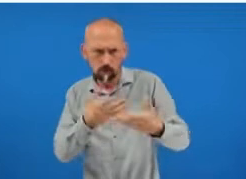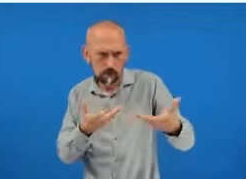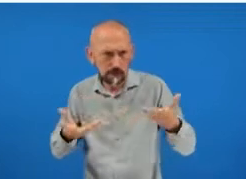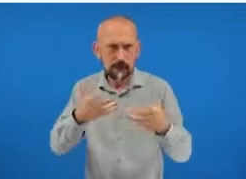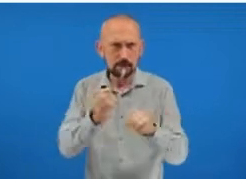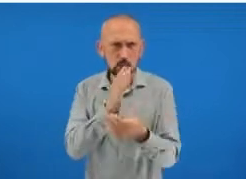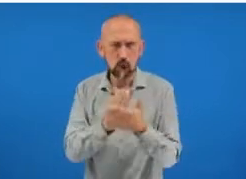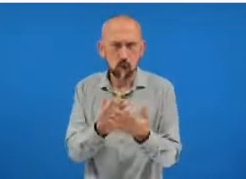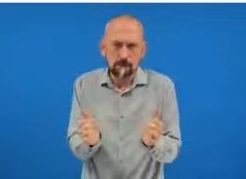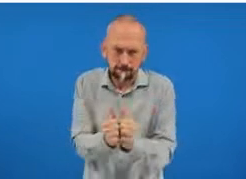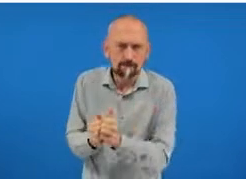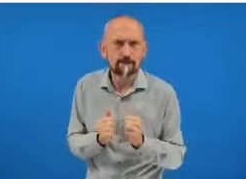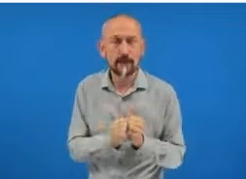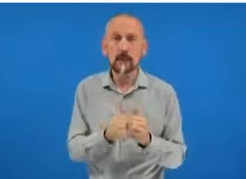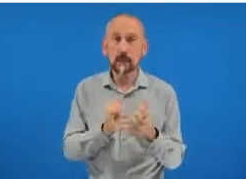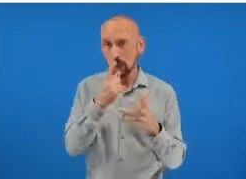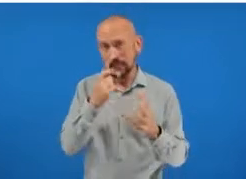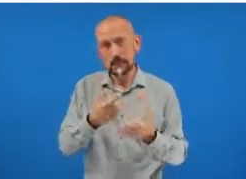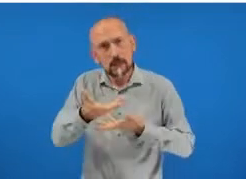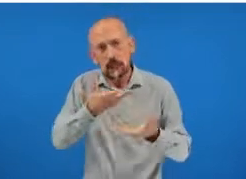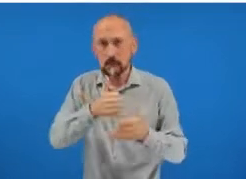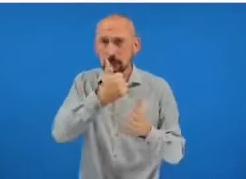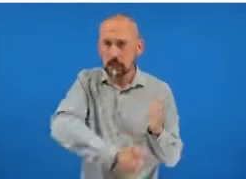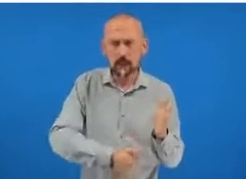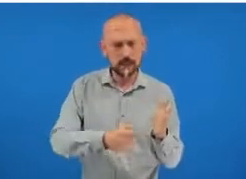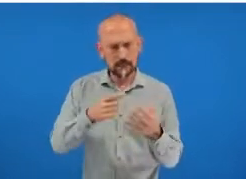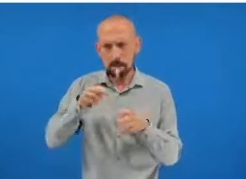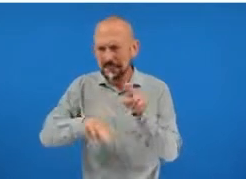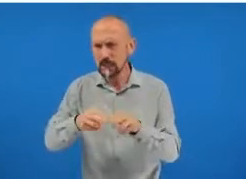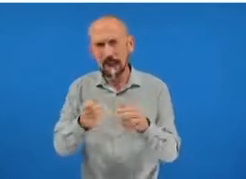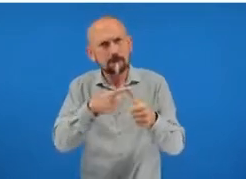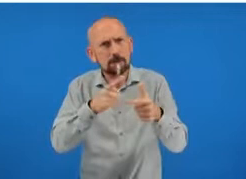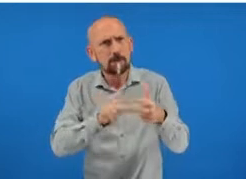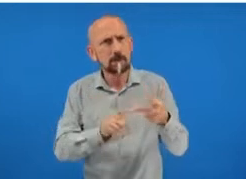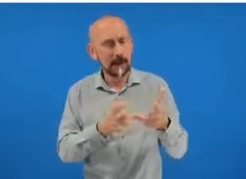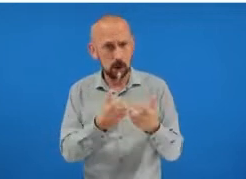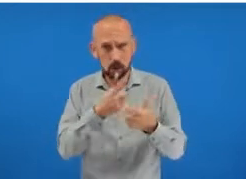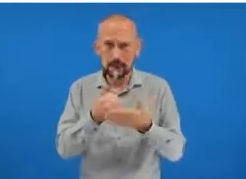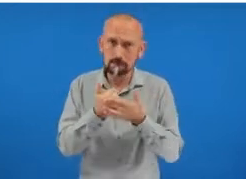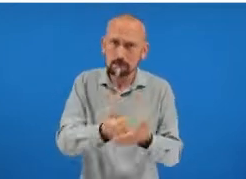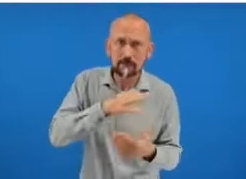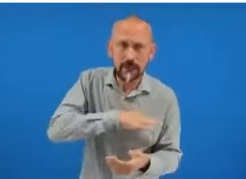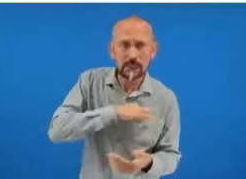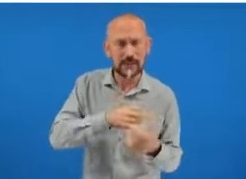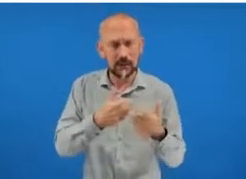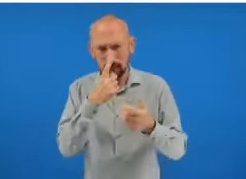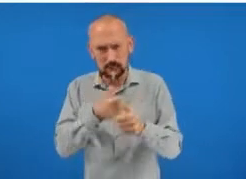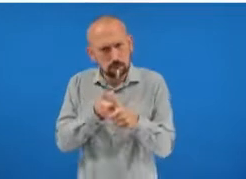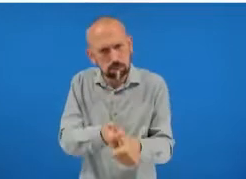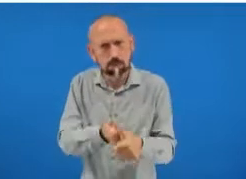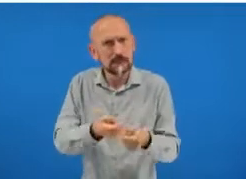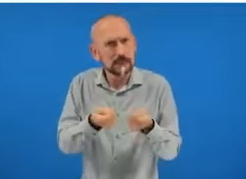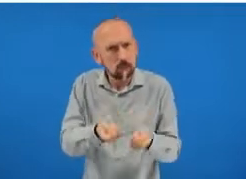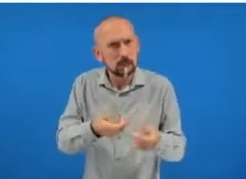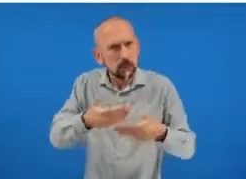to be using, discuss the advantages, seeing them as a key tool to guiding the treatment together. Thirdly, where possible,